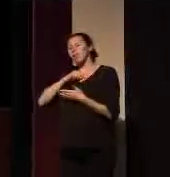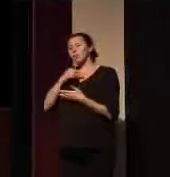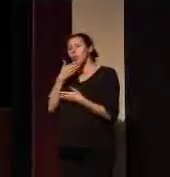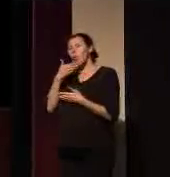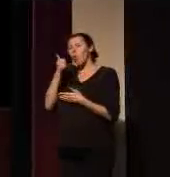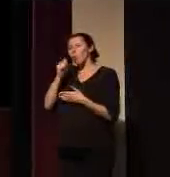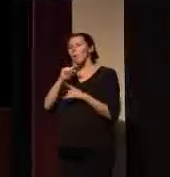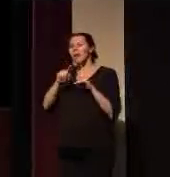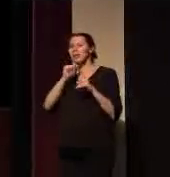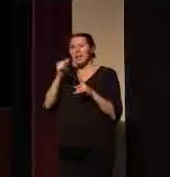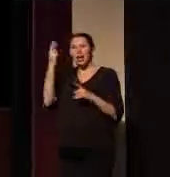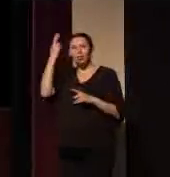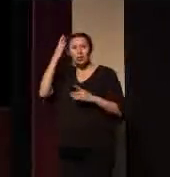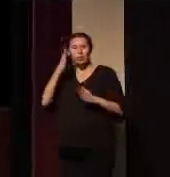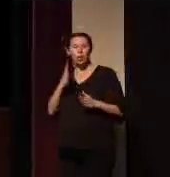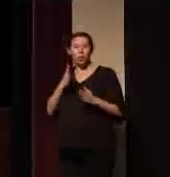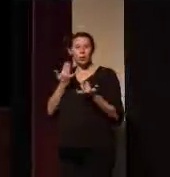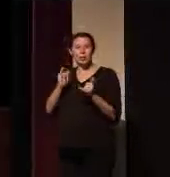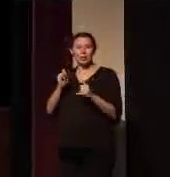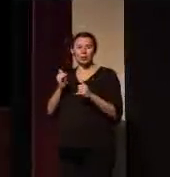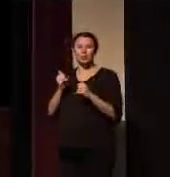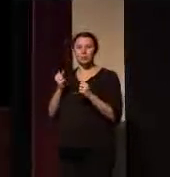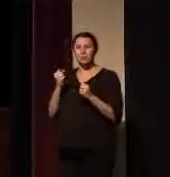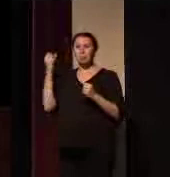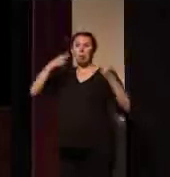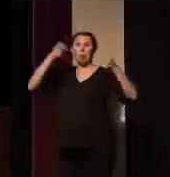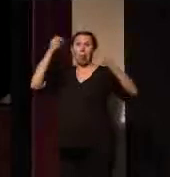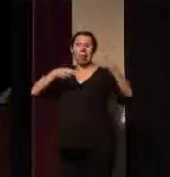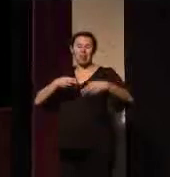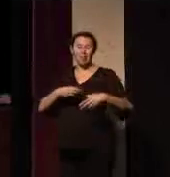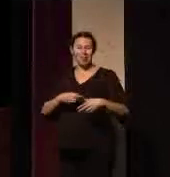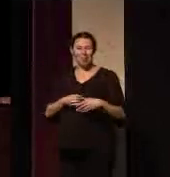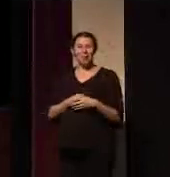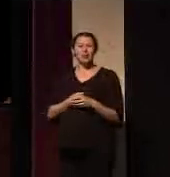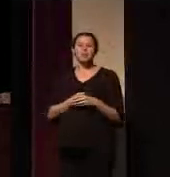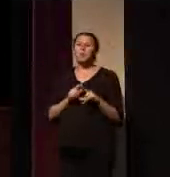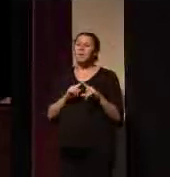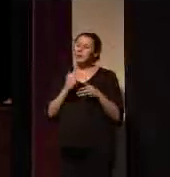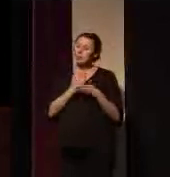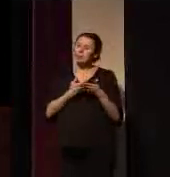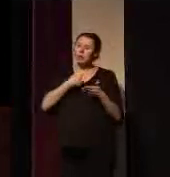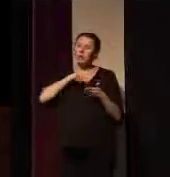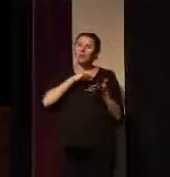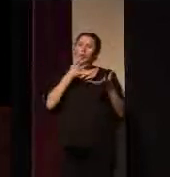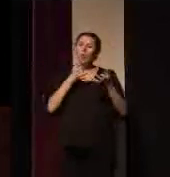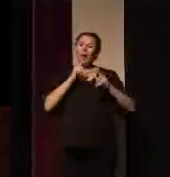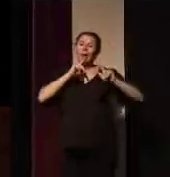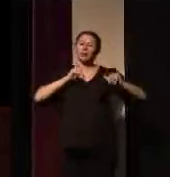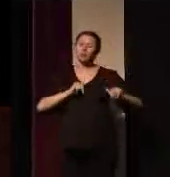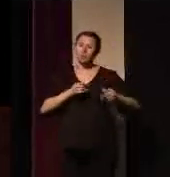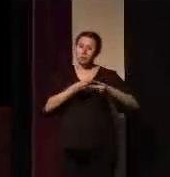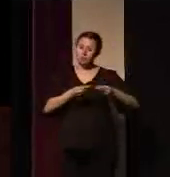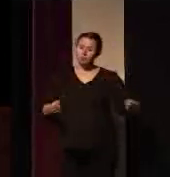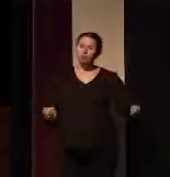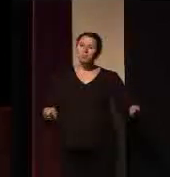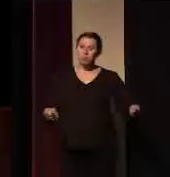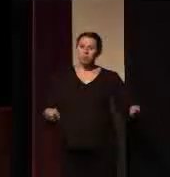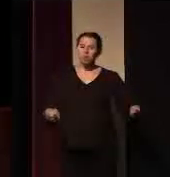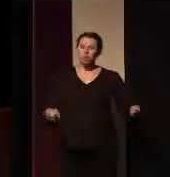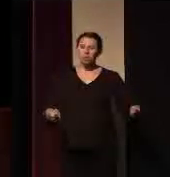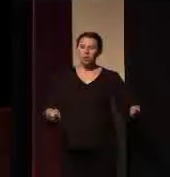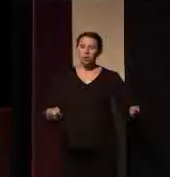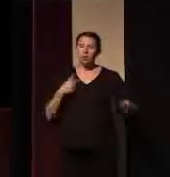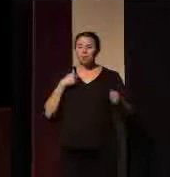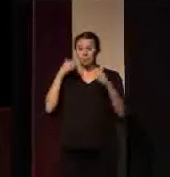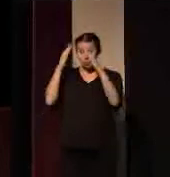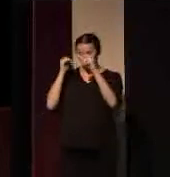reasonable. We're still flamethrowers. And some of us want solutions. I hope